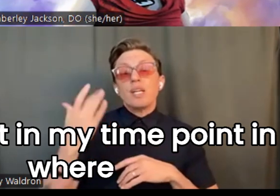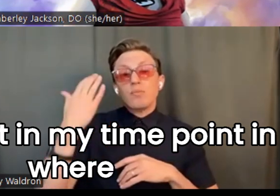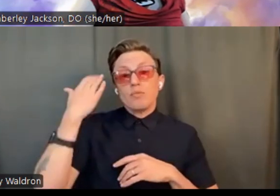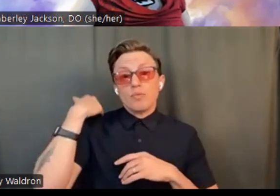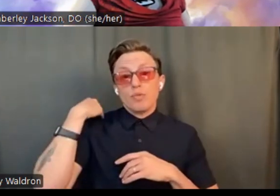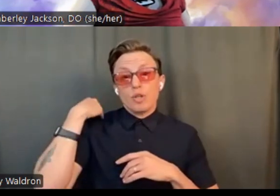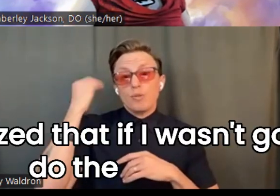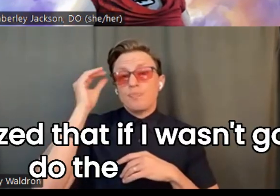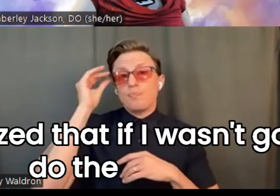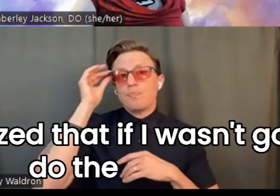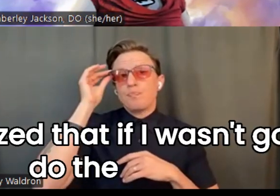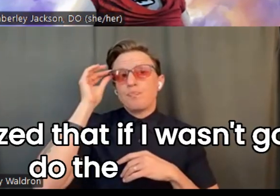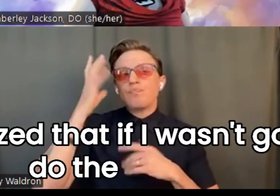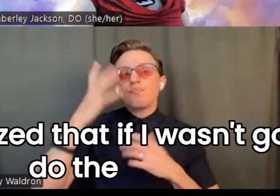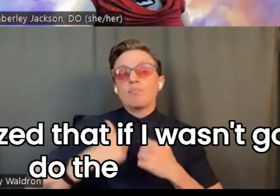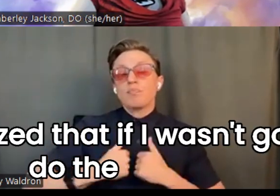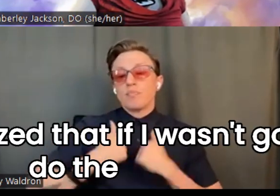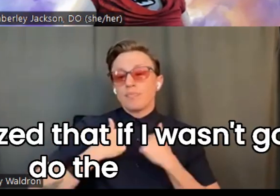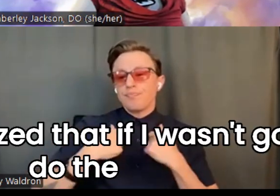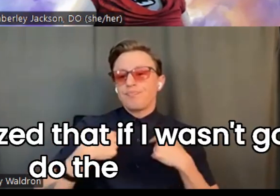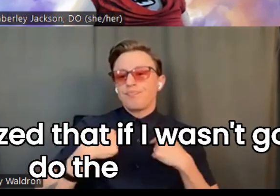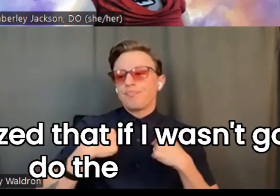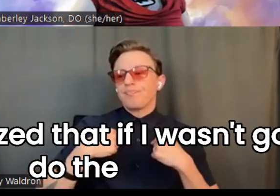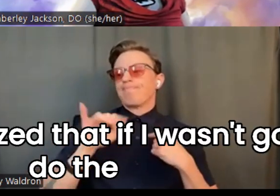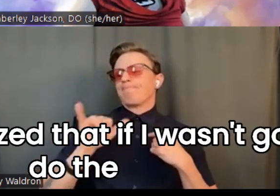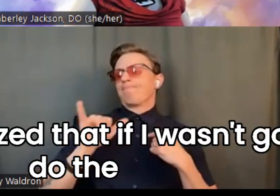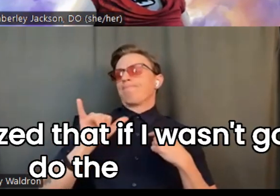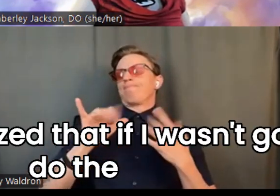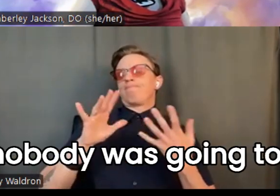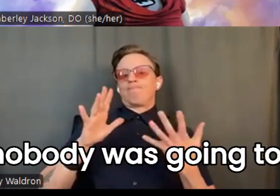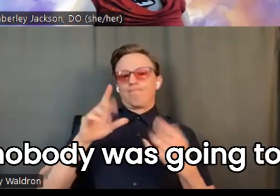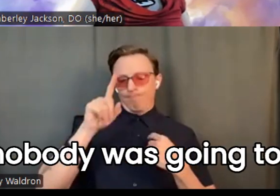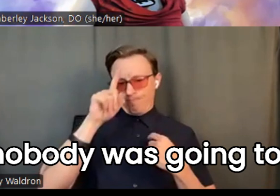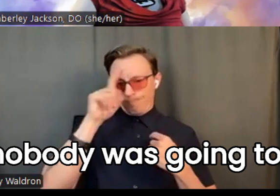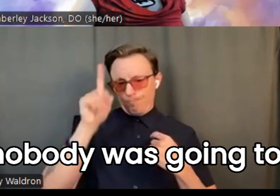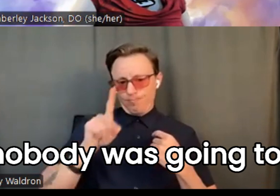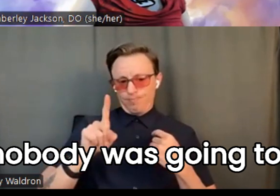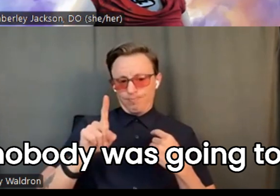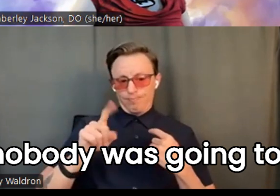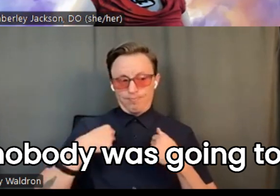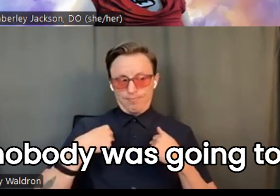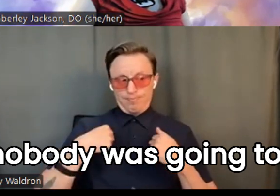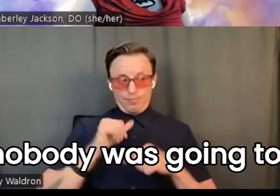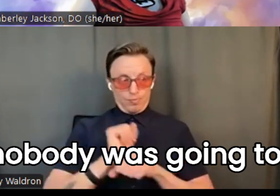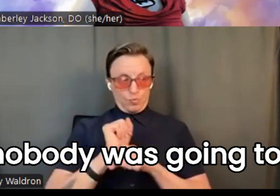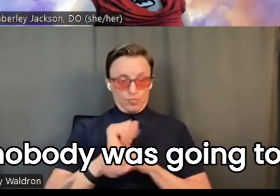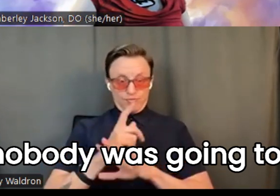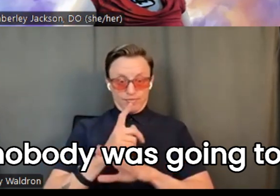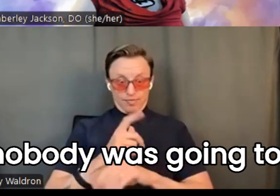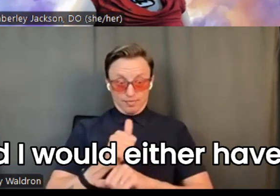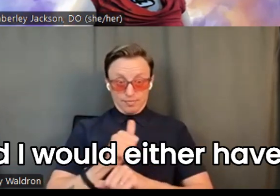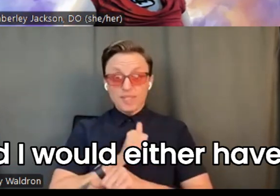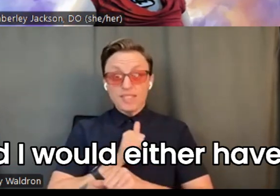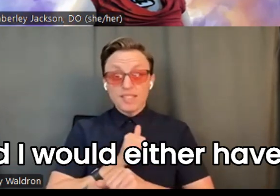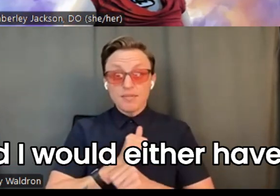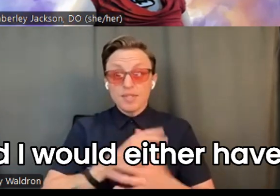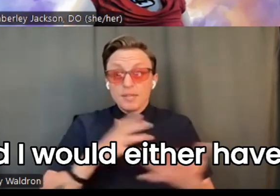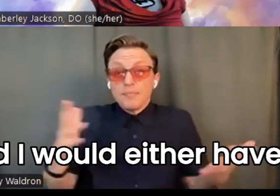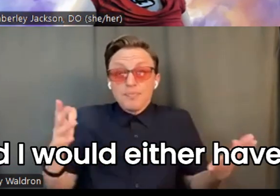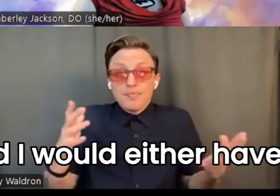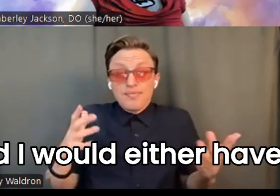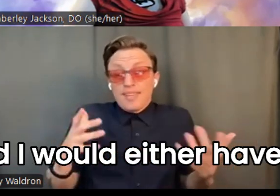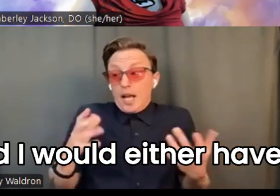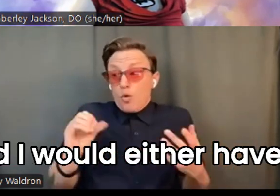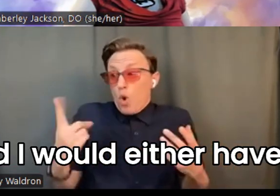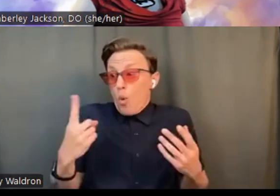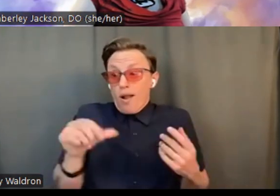life where, I realized that if I wasn't going to do the work myself, nobody was going to do it for me, and I